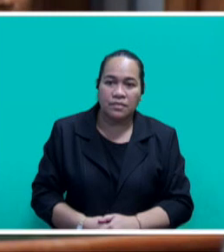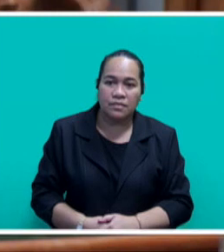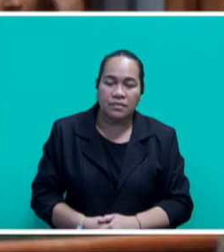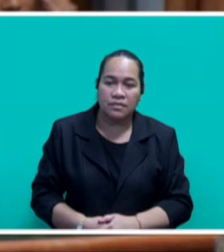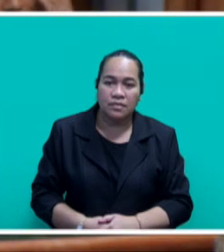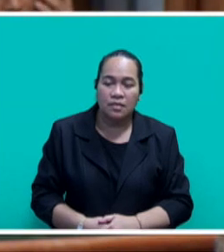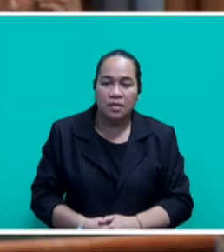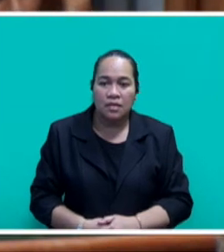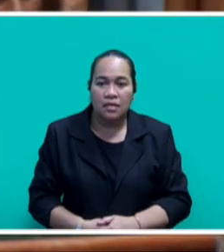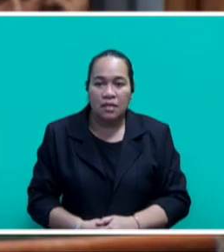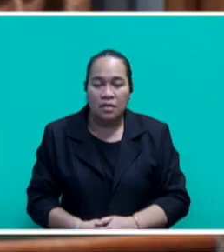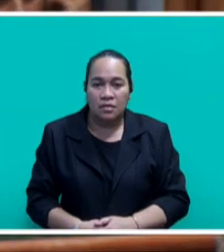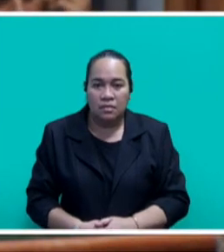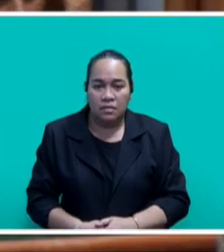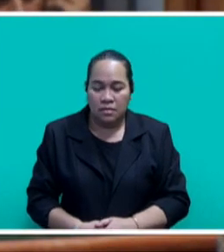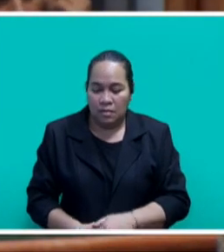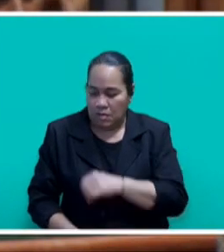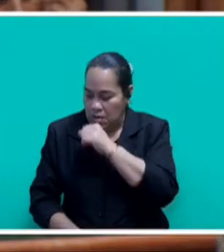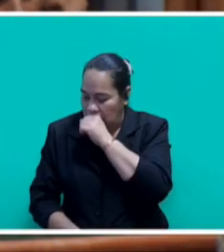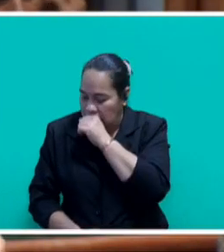the Ministry